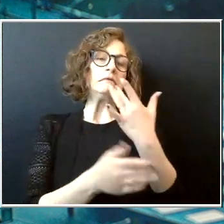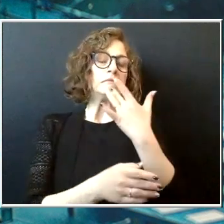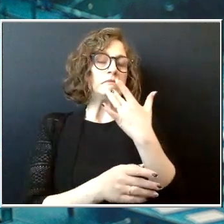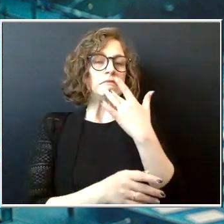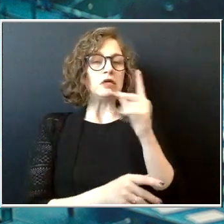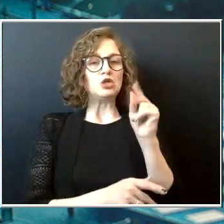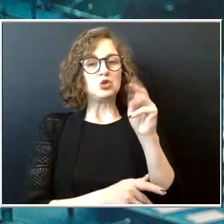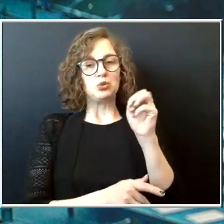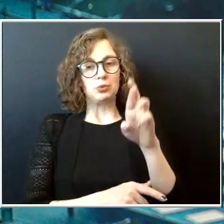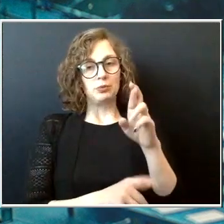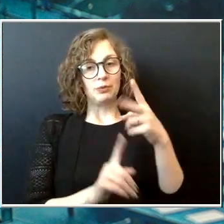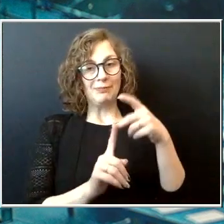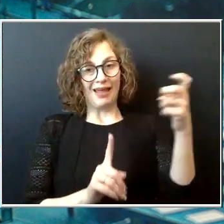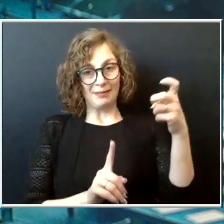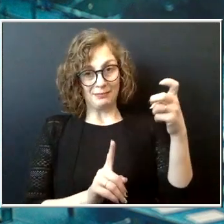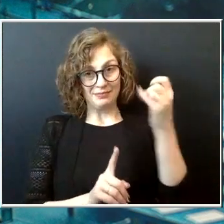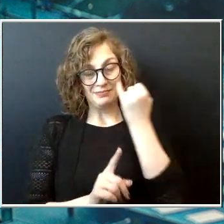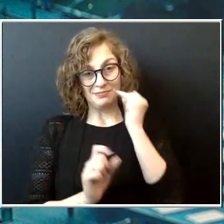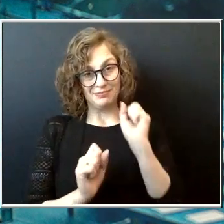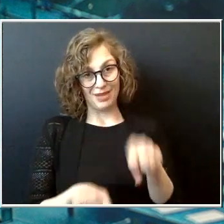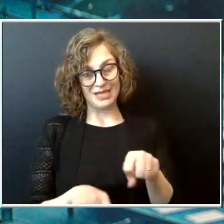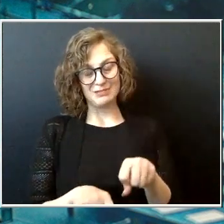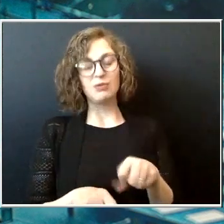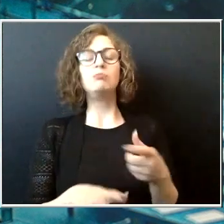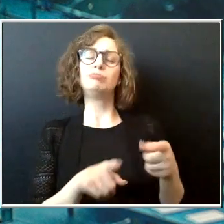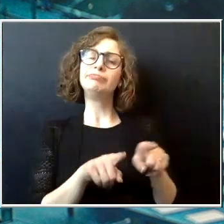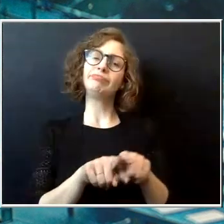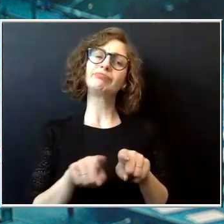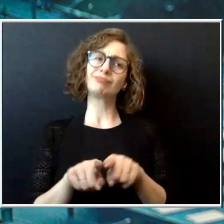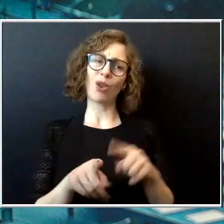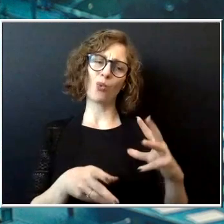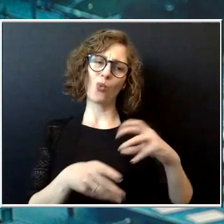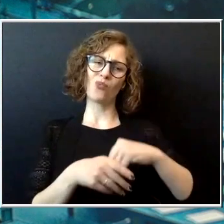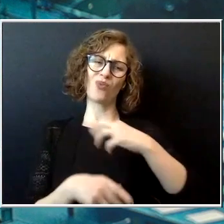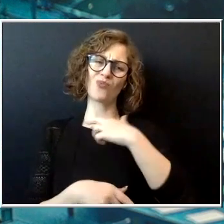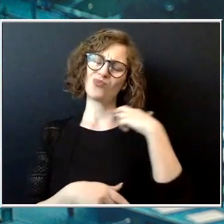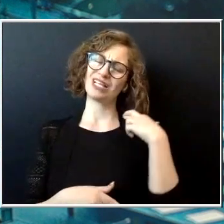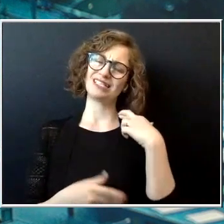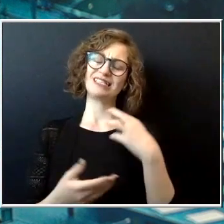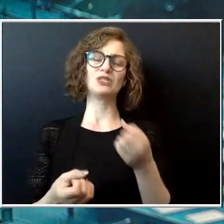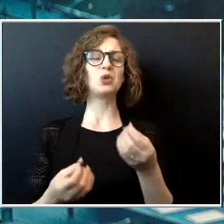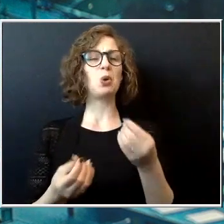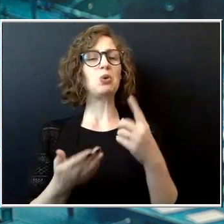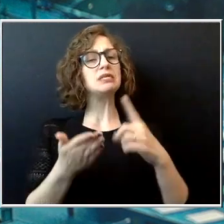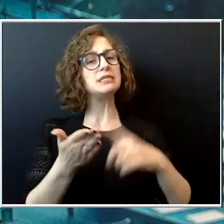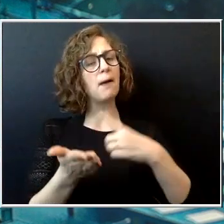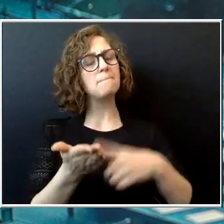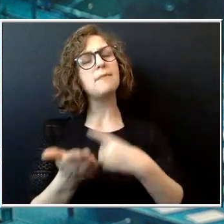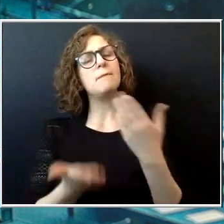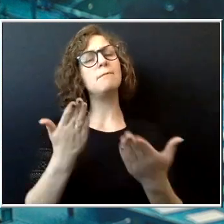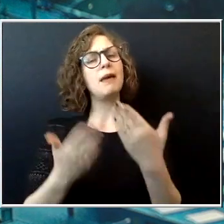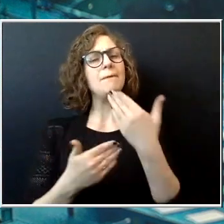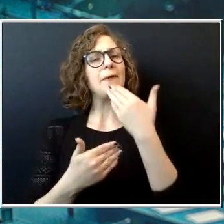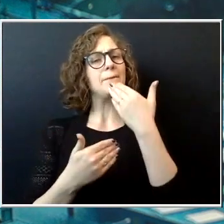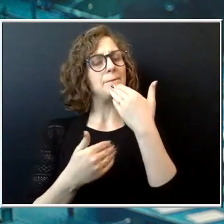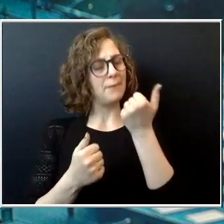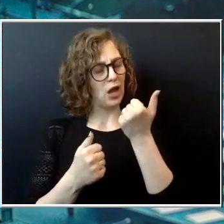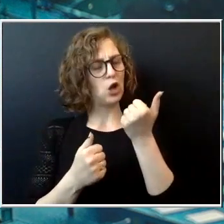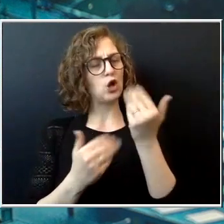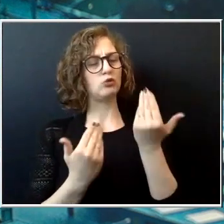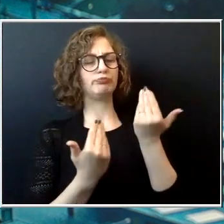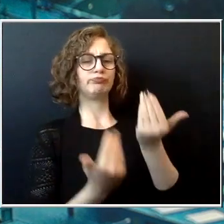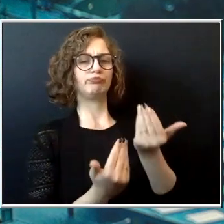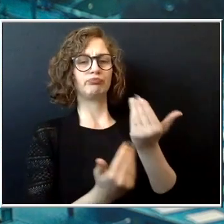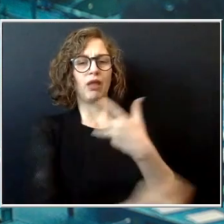obviously that can come with risks. So in some settings it may be appropriate to do a blood test for those